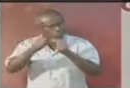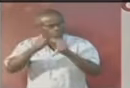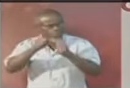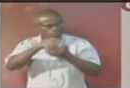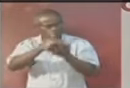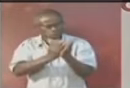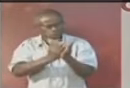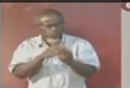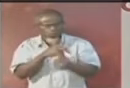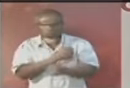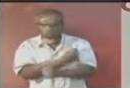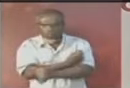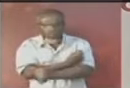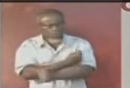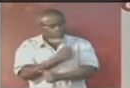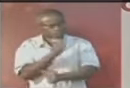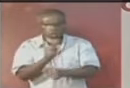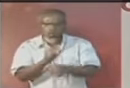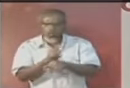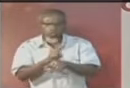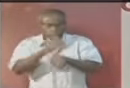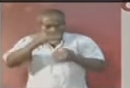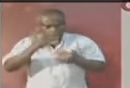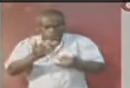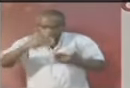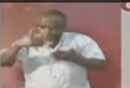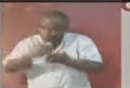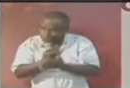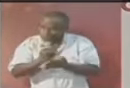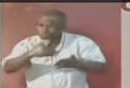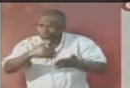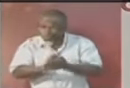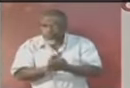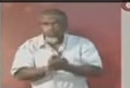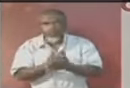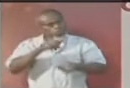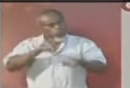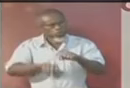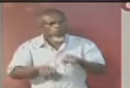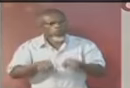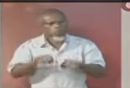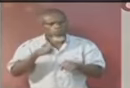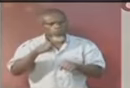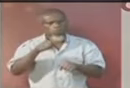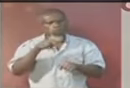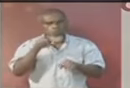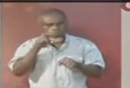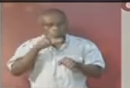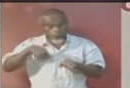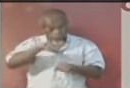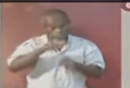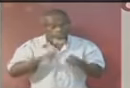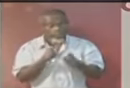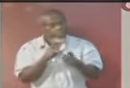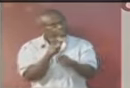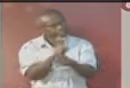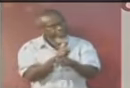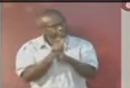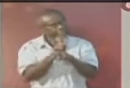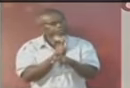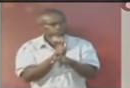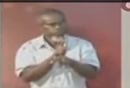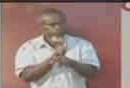for such a long period of time that for the pregnant mother in particular, we have to be cautious of the impact on the developing